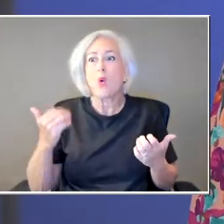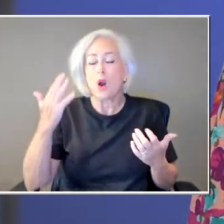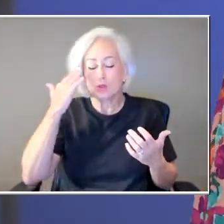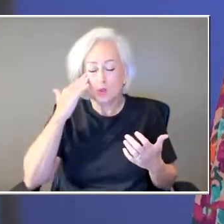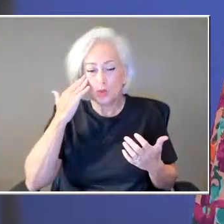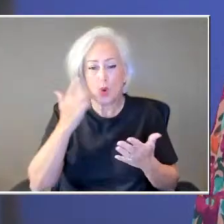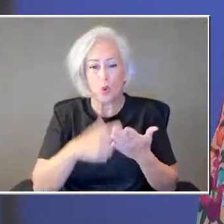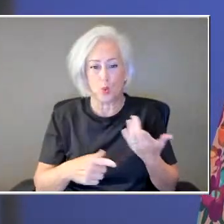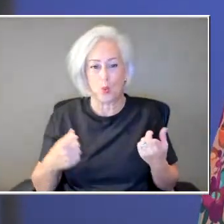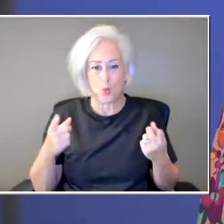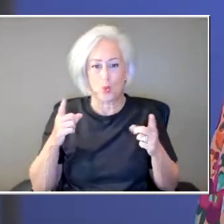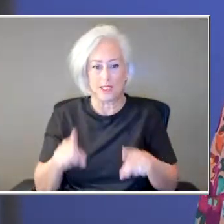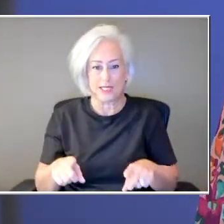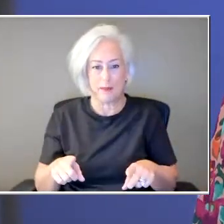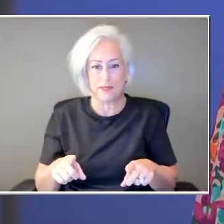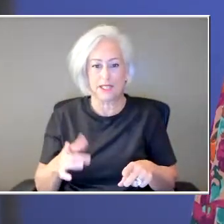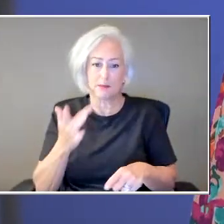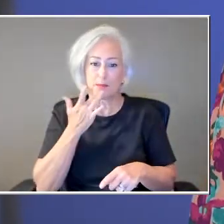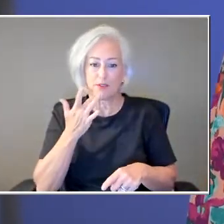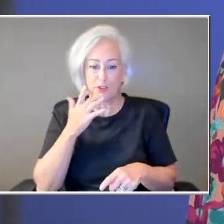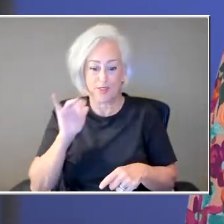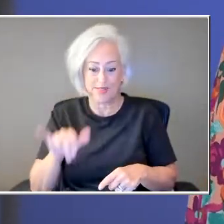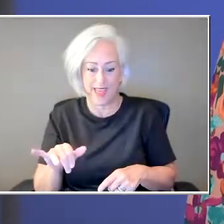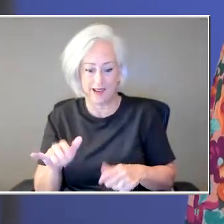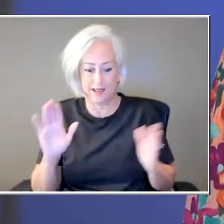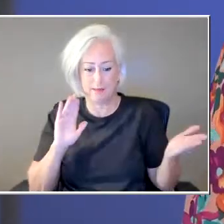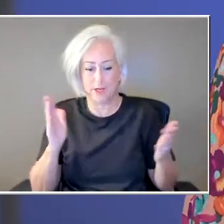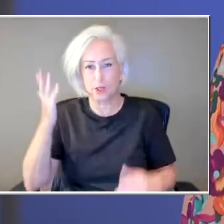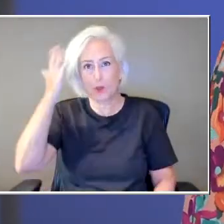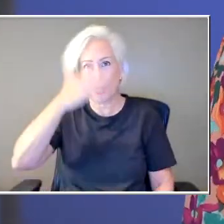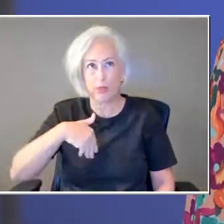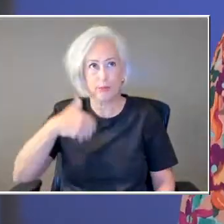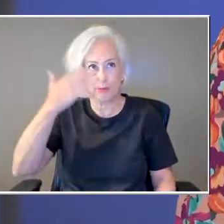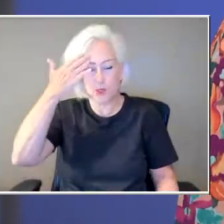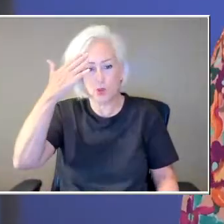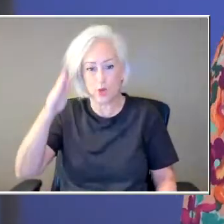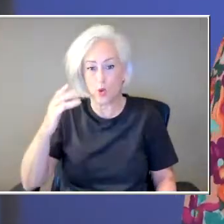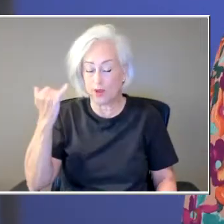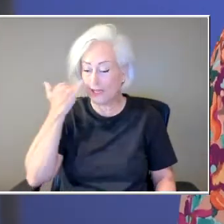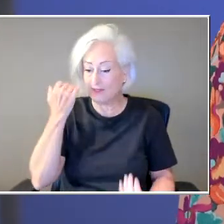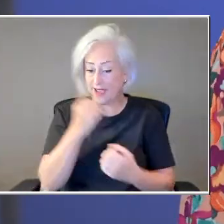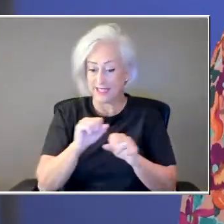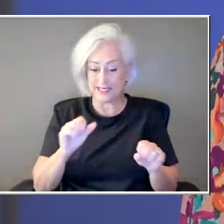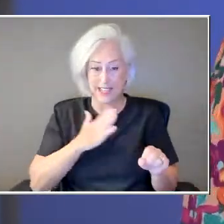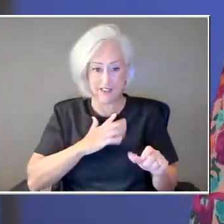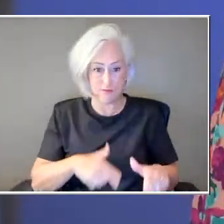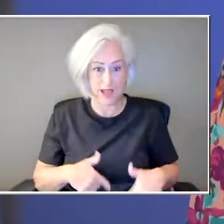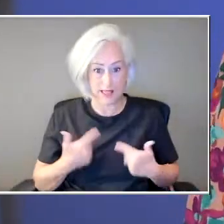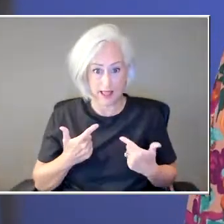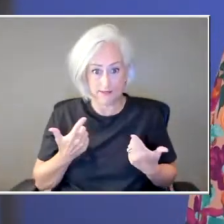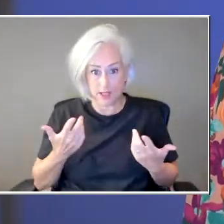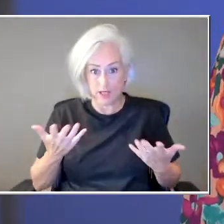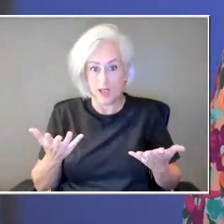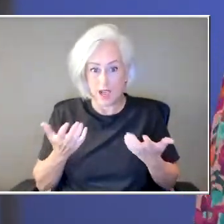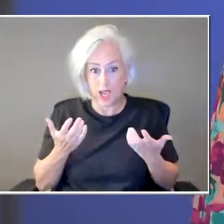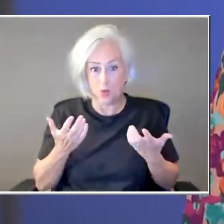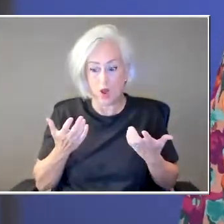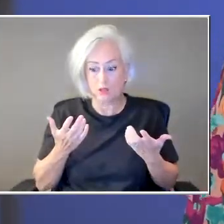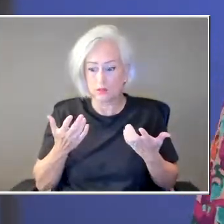on than not know. Because if I can save my life, if there's something is wrong, then I'm definitely going to do that.